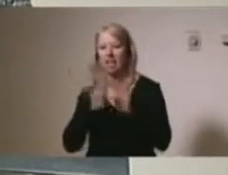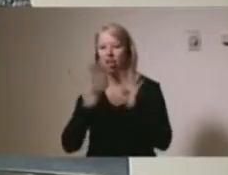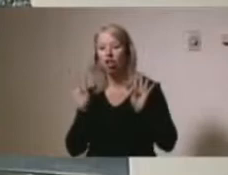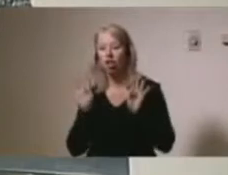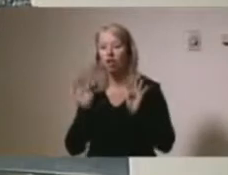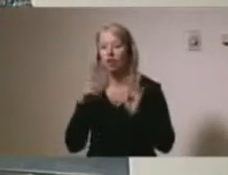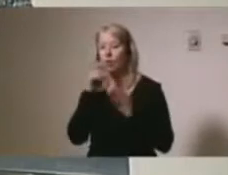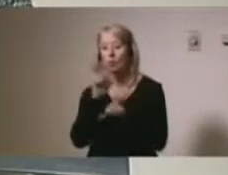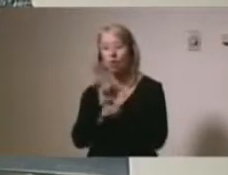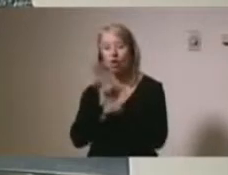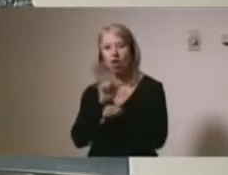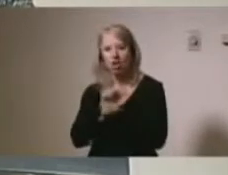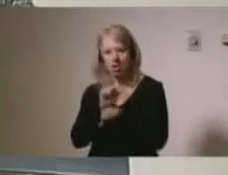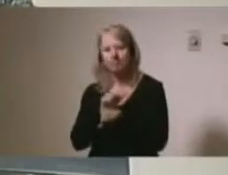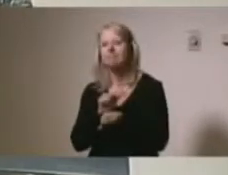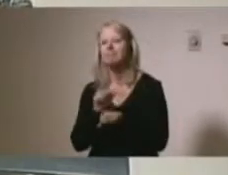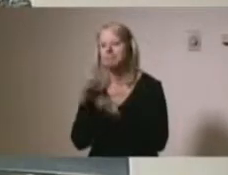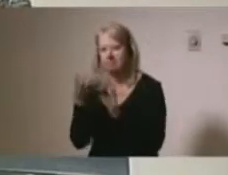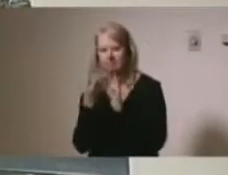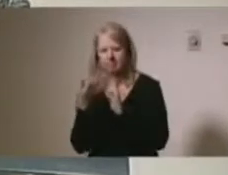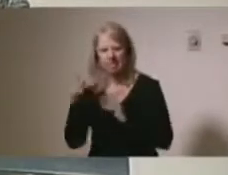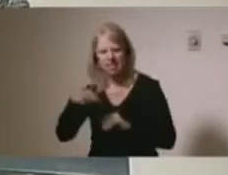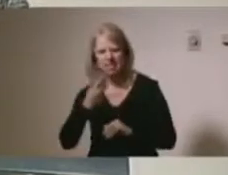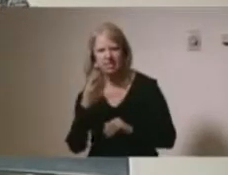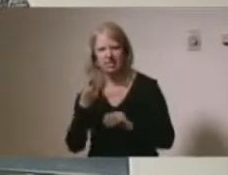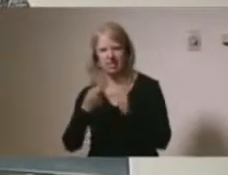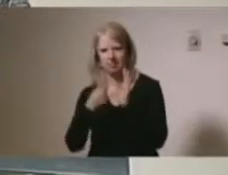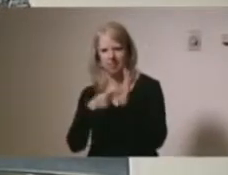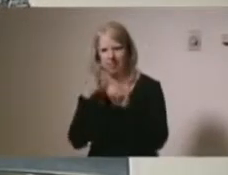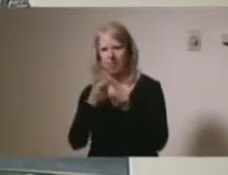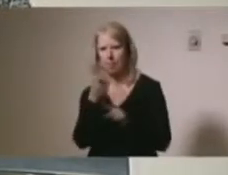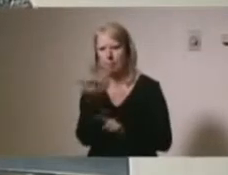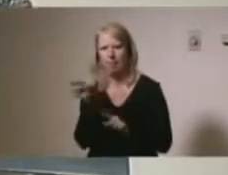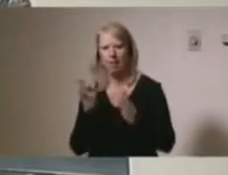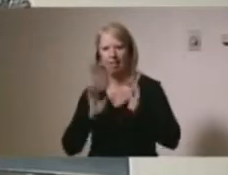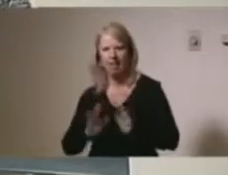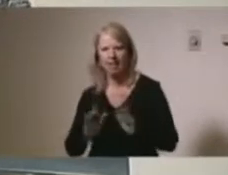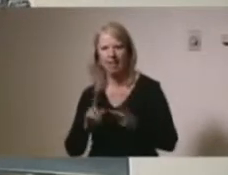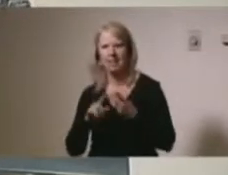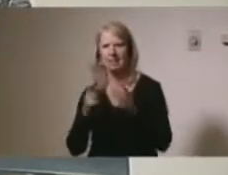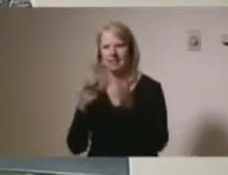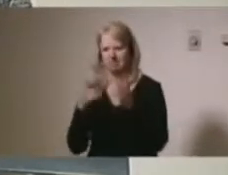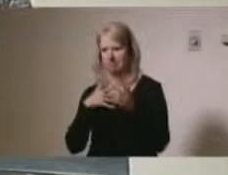Sometimes they're actually physically abused. They